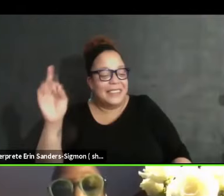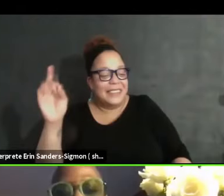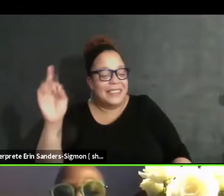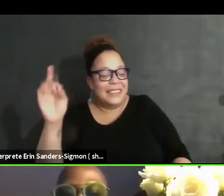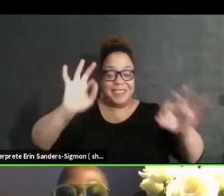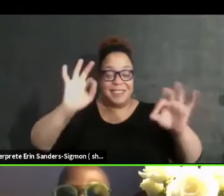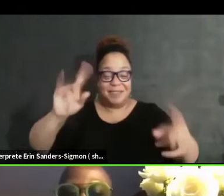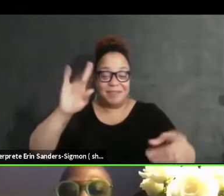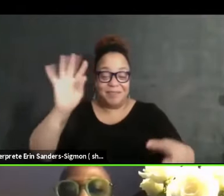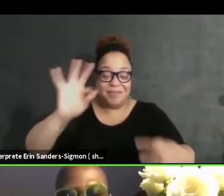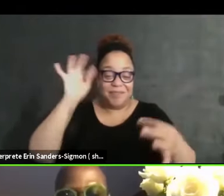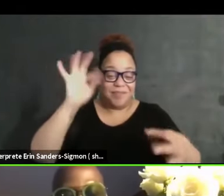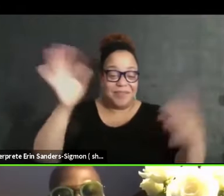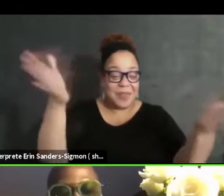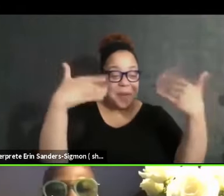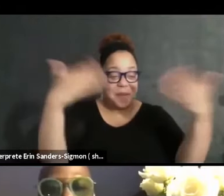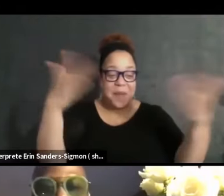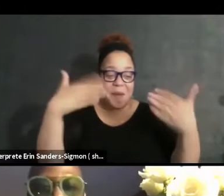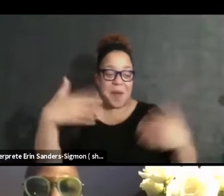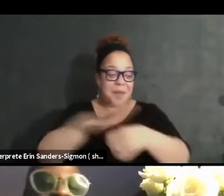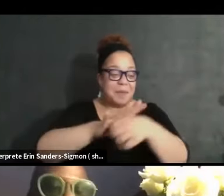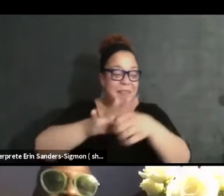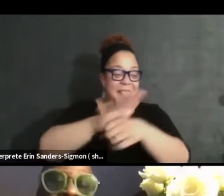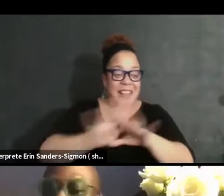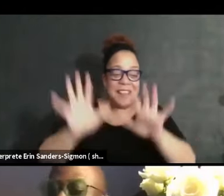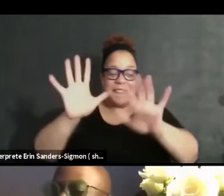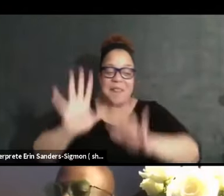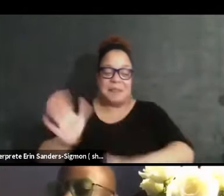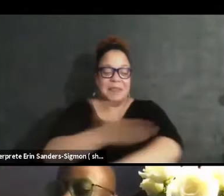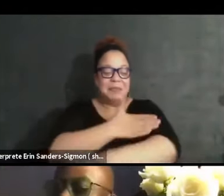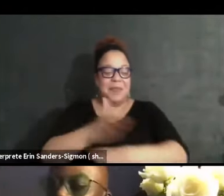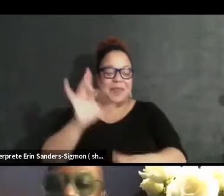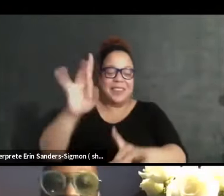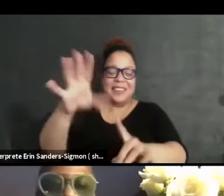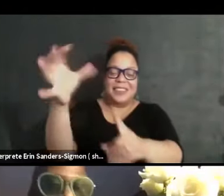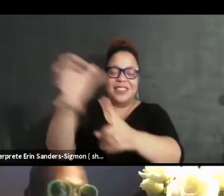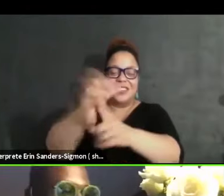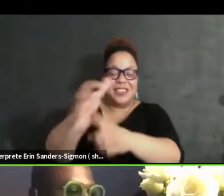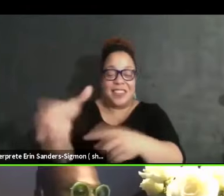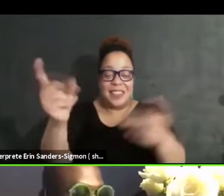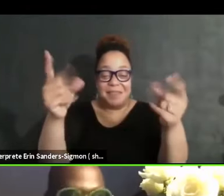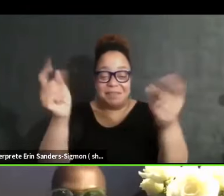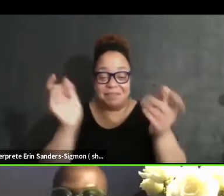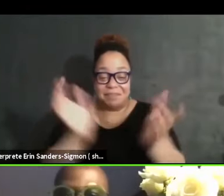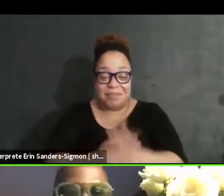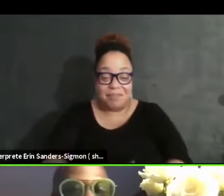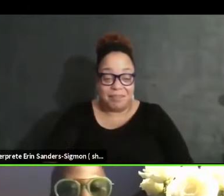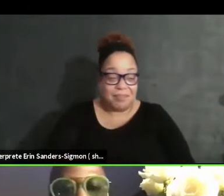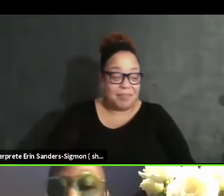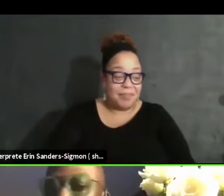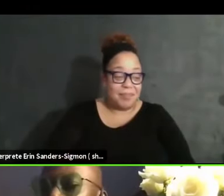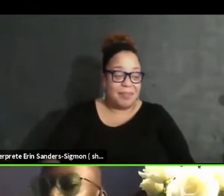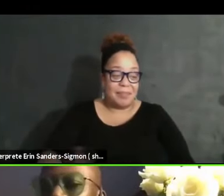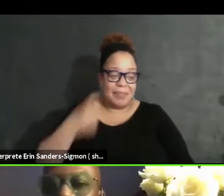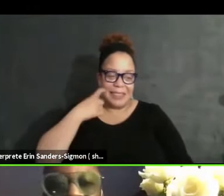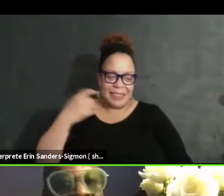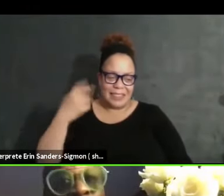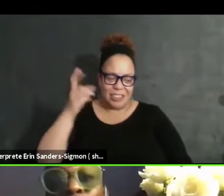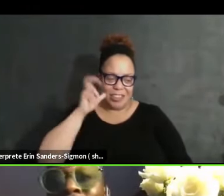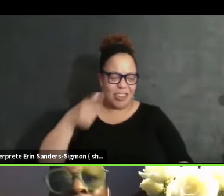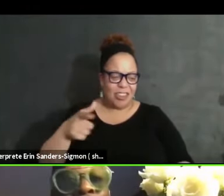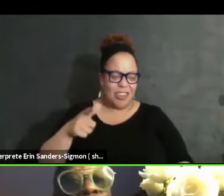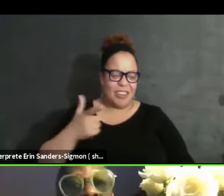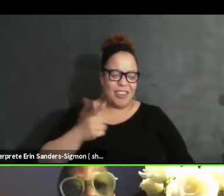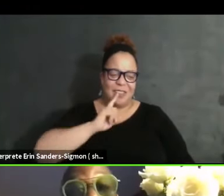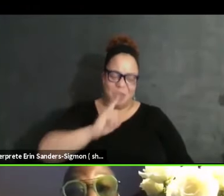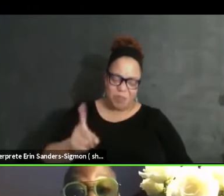Capped off by a true legend. A true legend. Stevie Wonder. Listen, man.